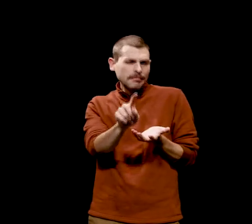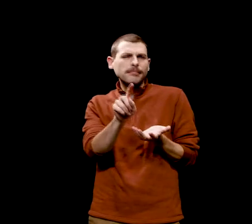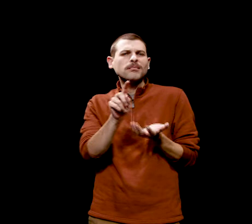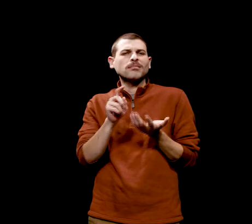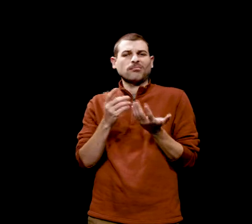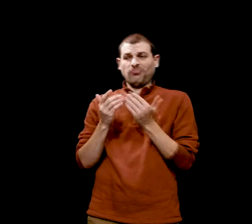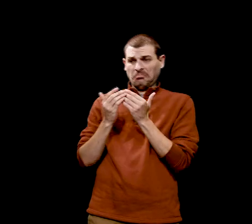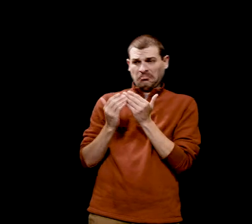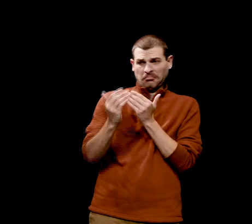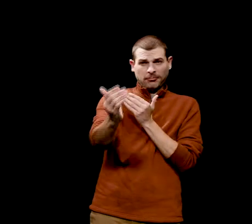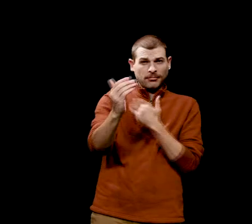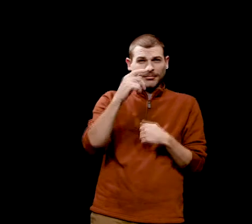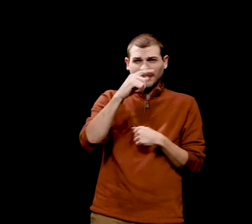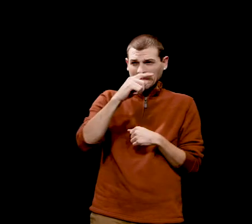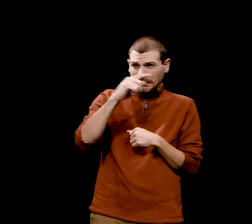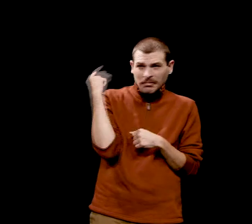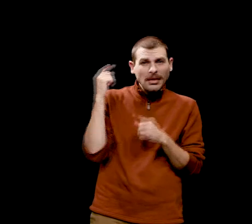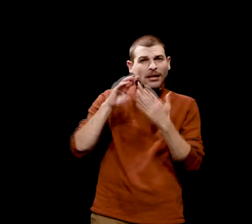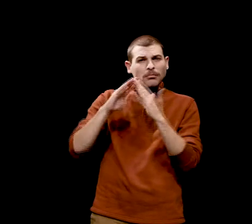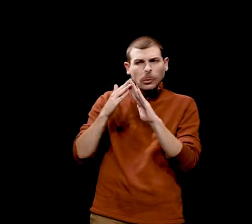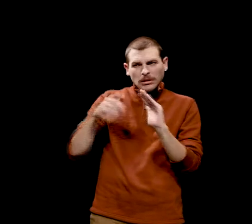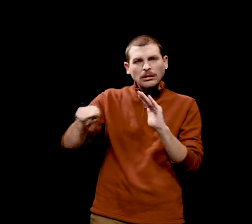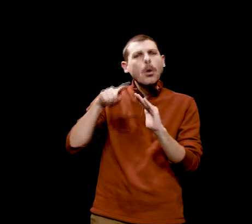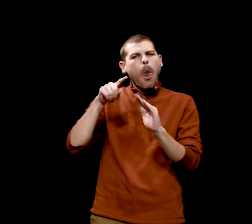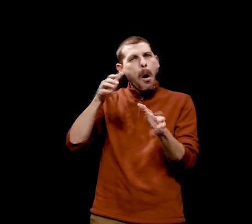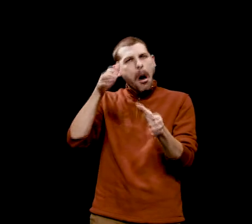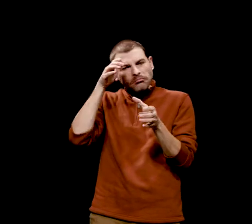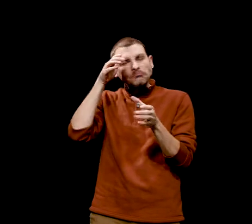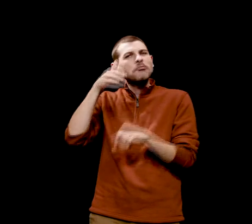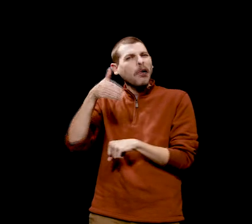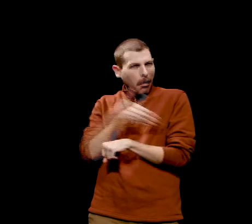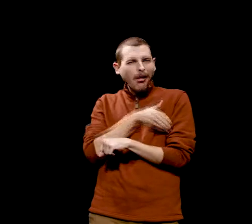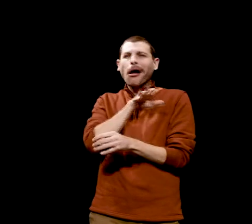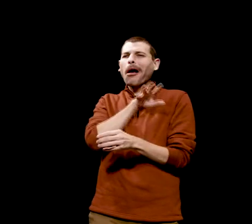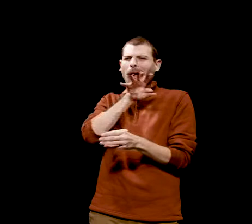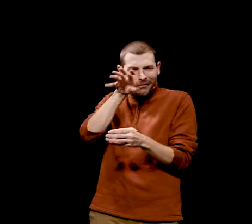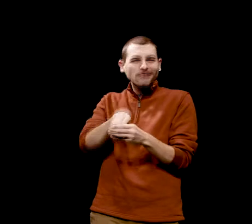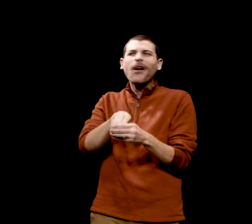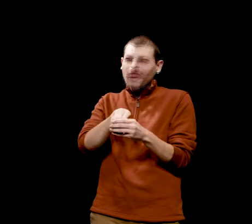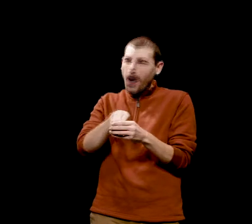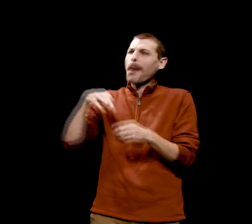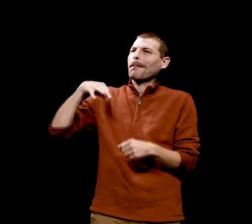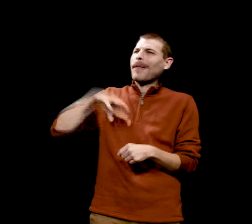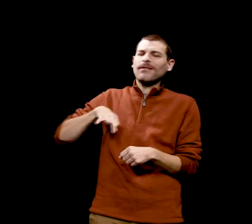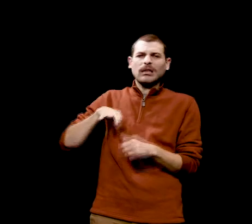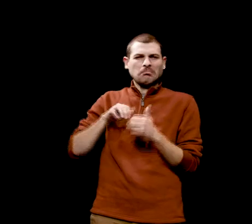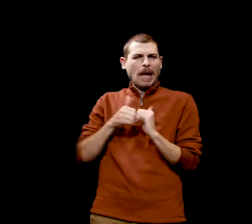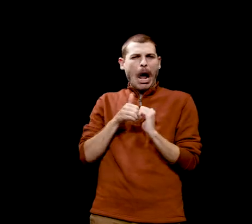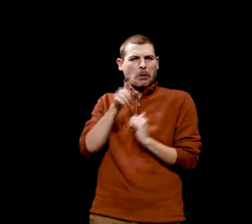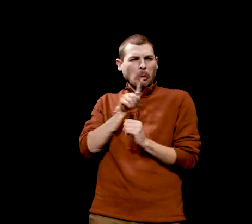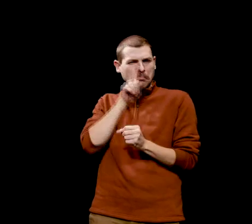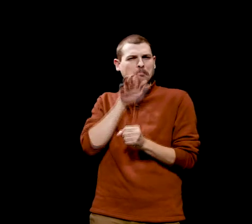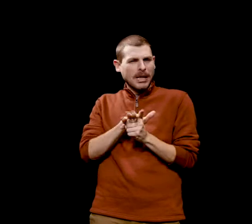ensure that the Black community is informed, engaged, and benefiting from our local climate action plan with commitments